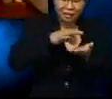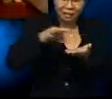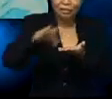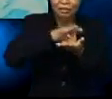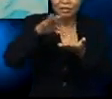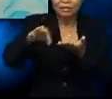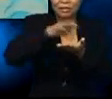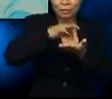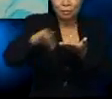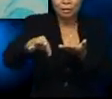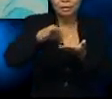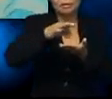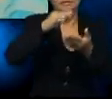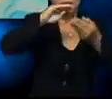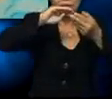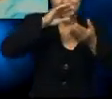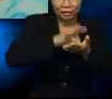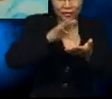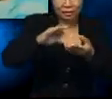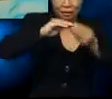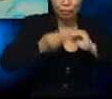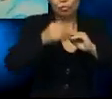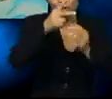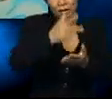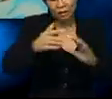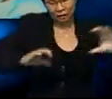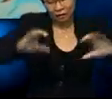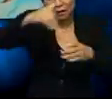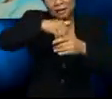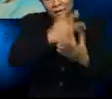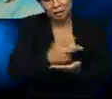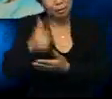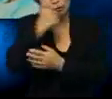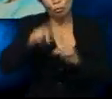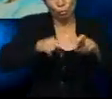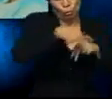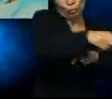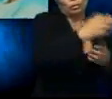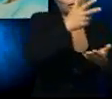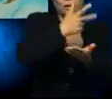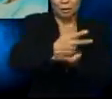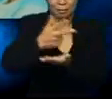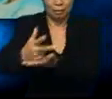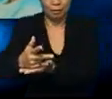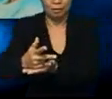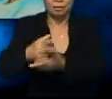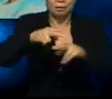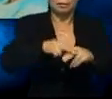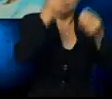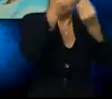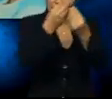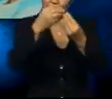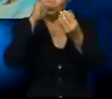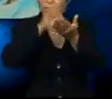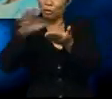Let's count the number of cars in the parking lot. That's a silly idea, Shamin. I'm not walking back to the car park now. How about we just count